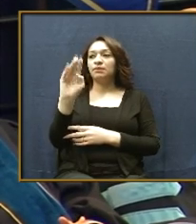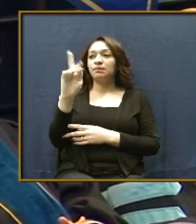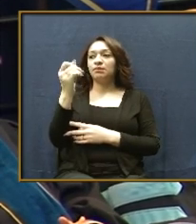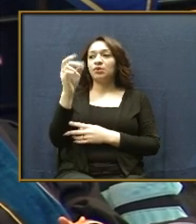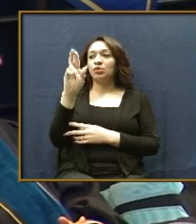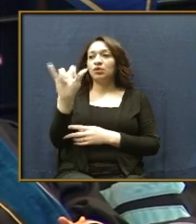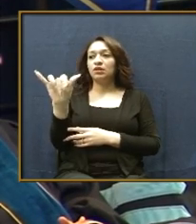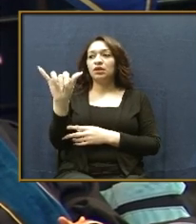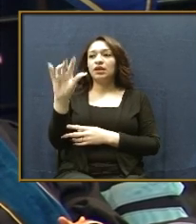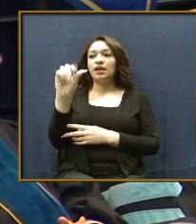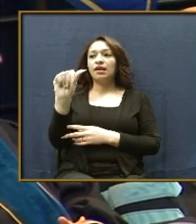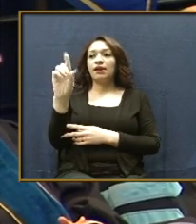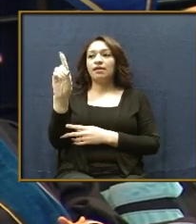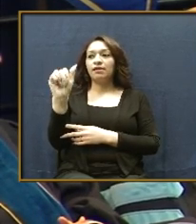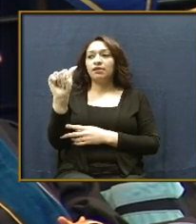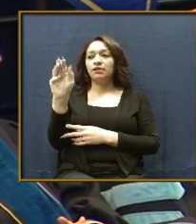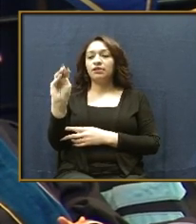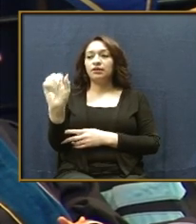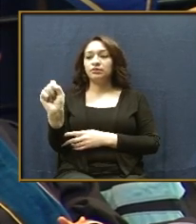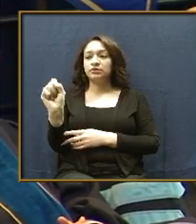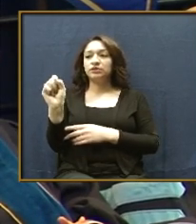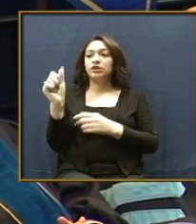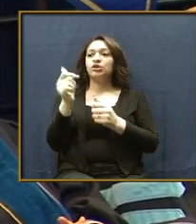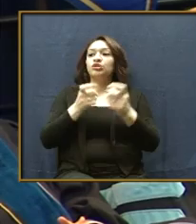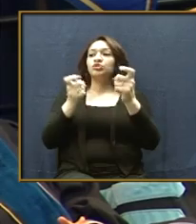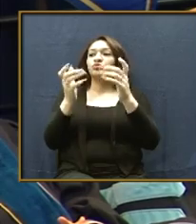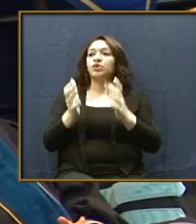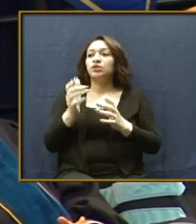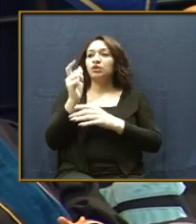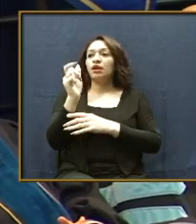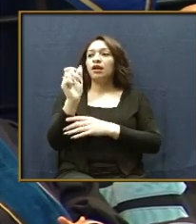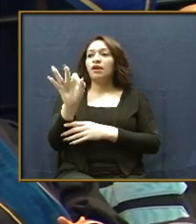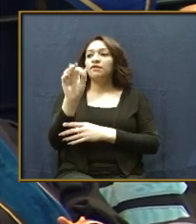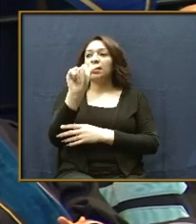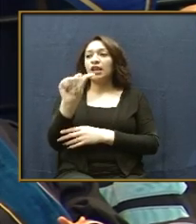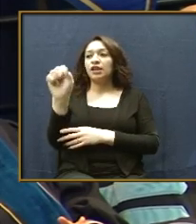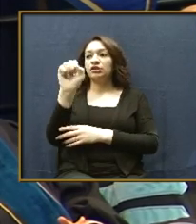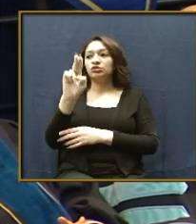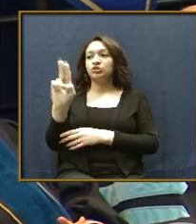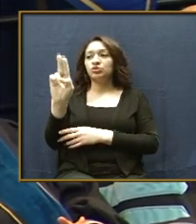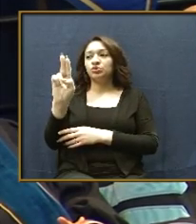Alumni Association, to bring a message to our new graduates.